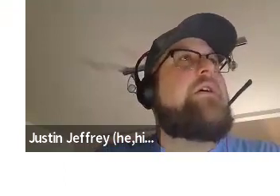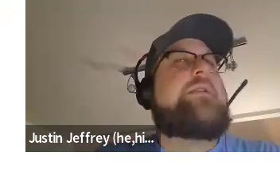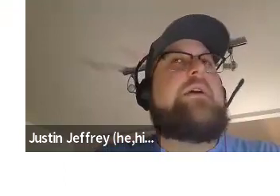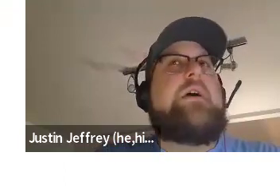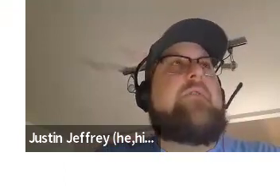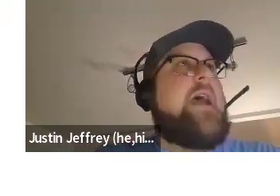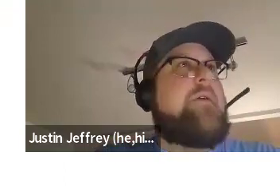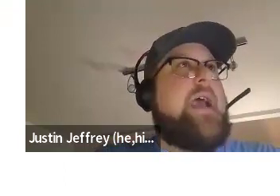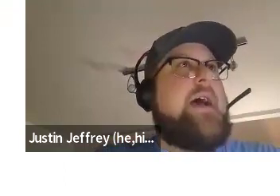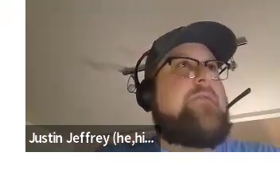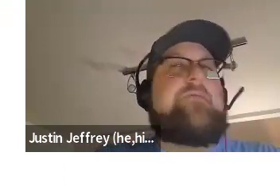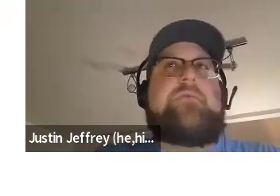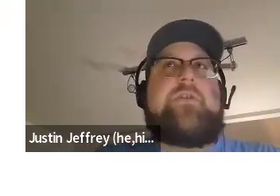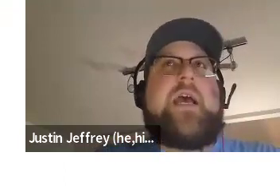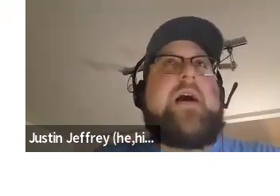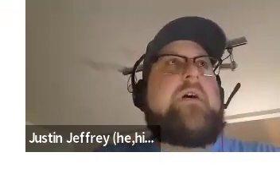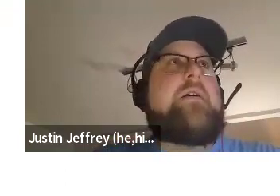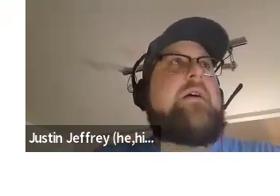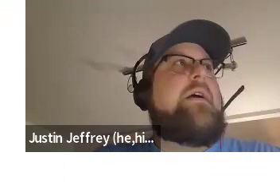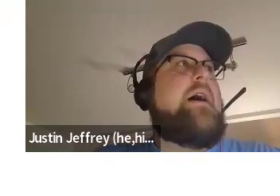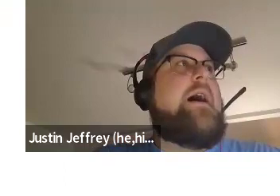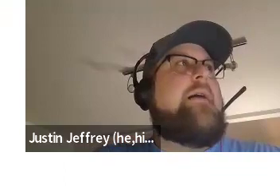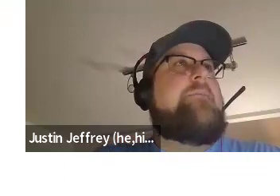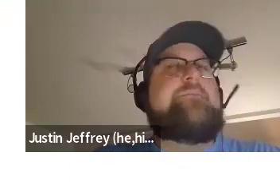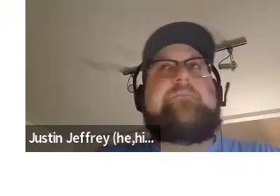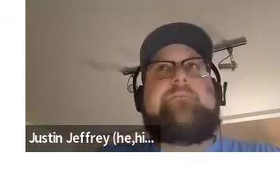our calls from an hour and a half to an hour.